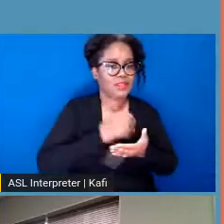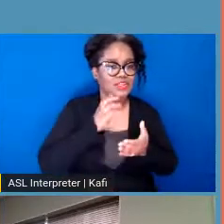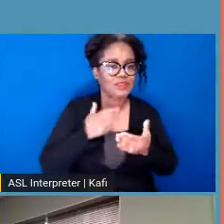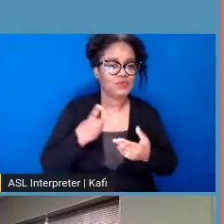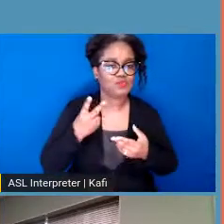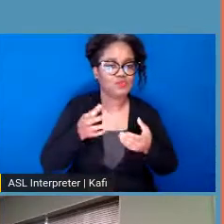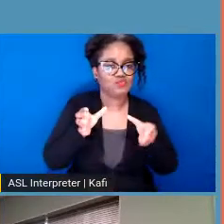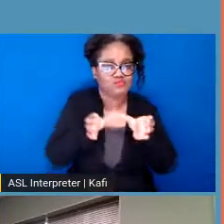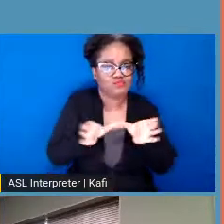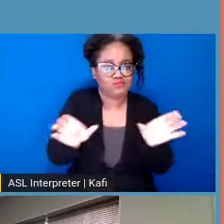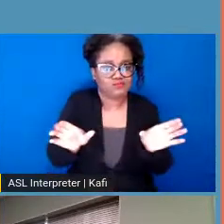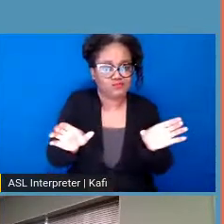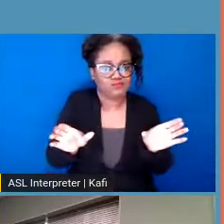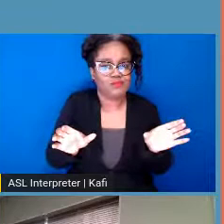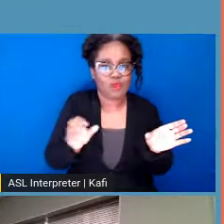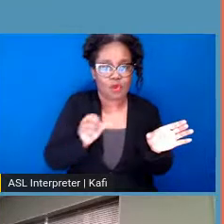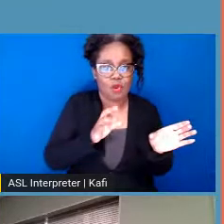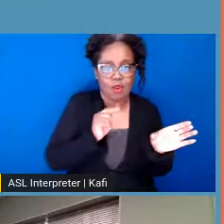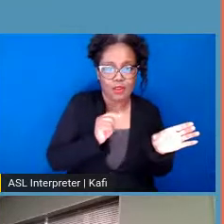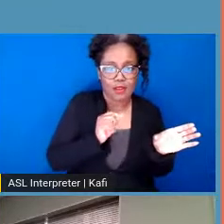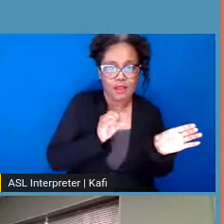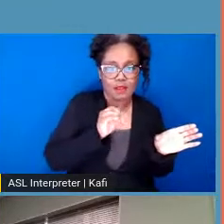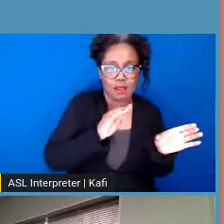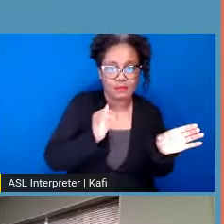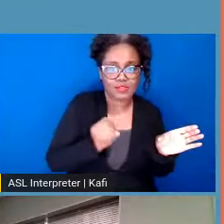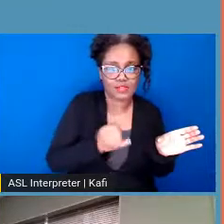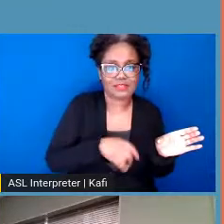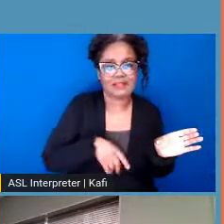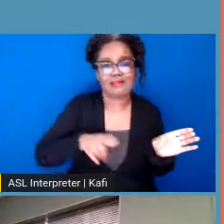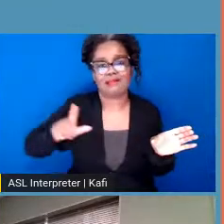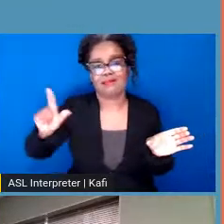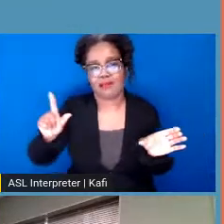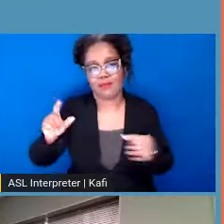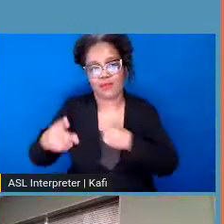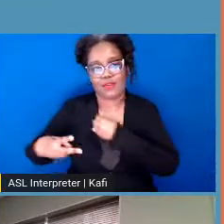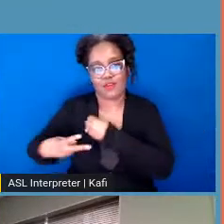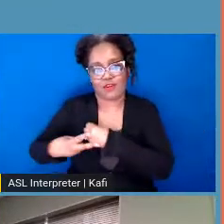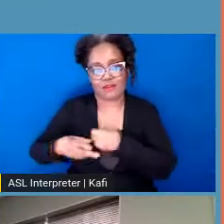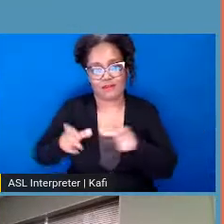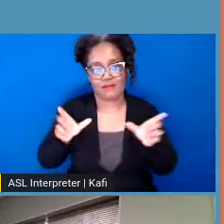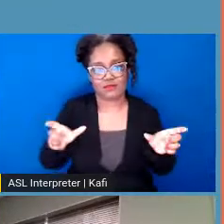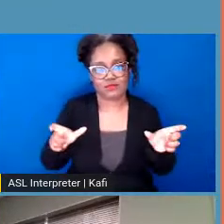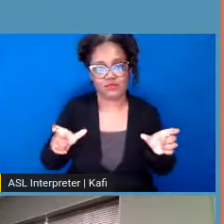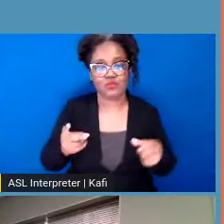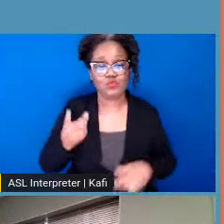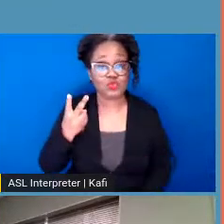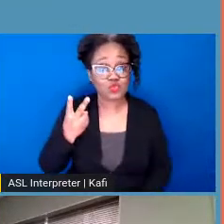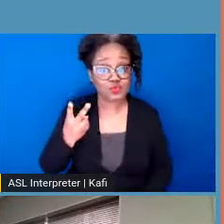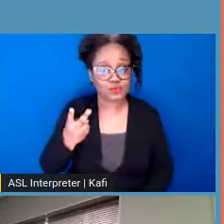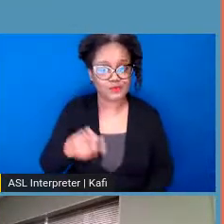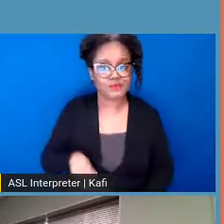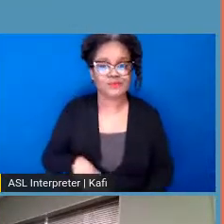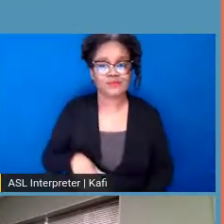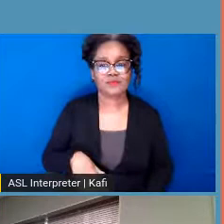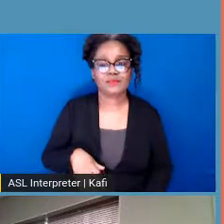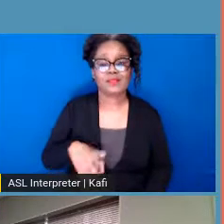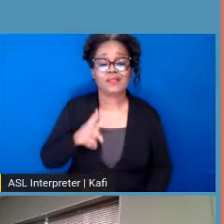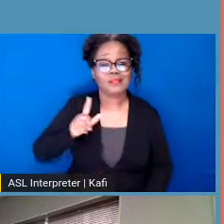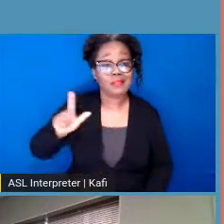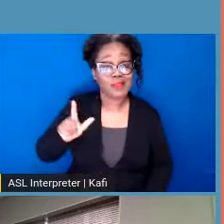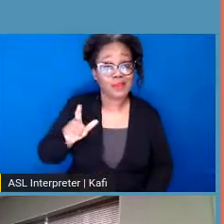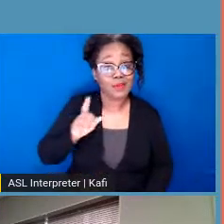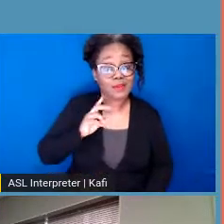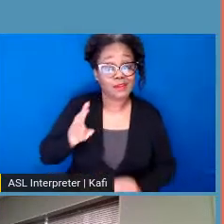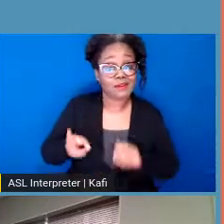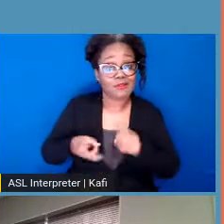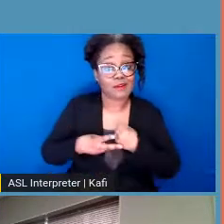archives, which I worked on a little bit, but with less. And so the library and archives house about 800,000 photographs,